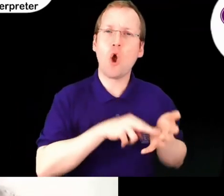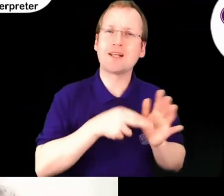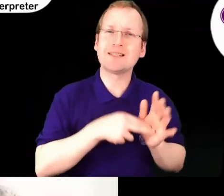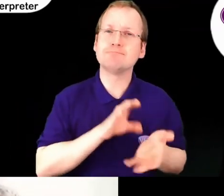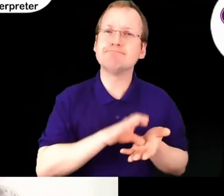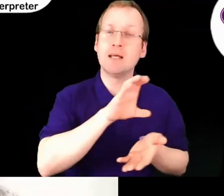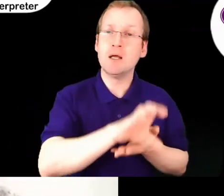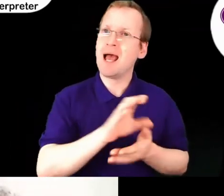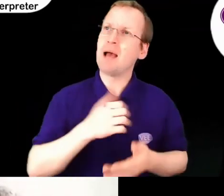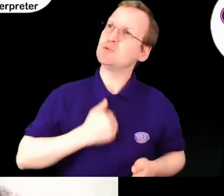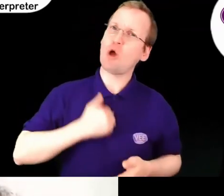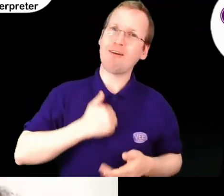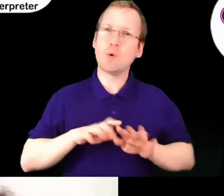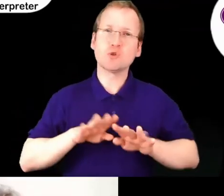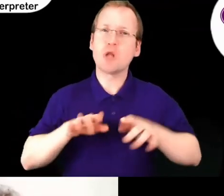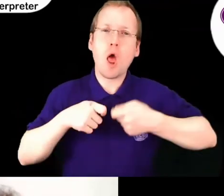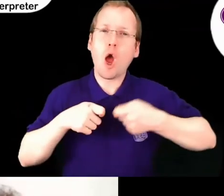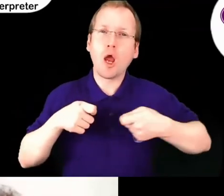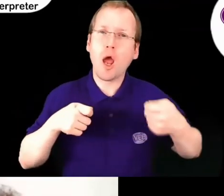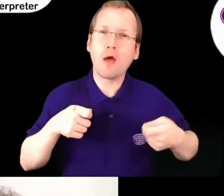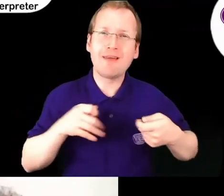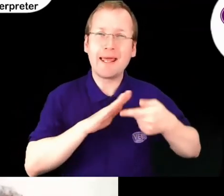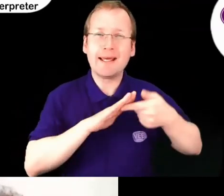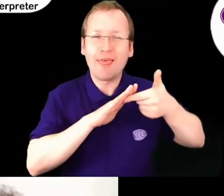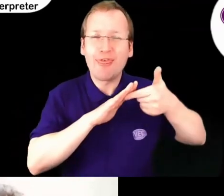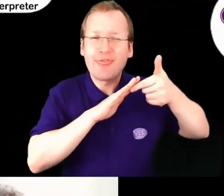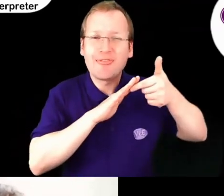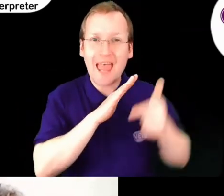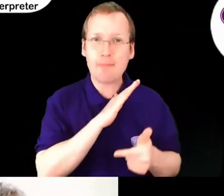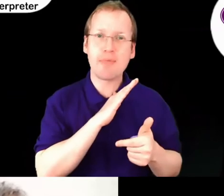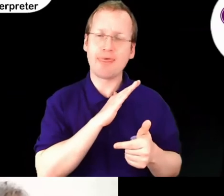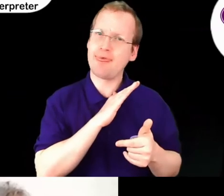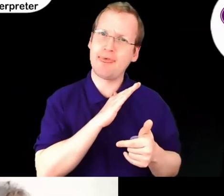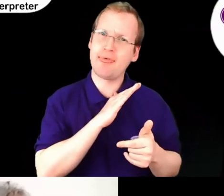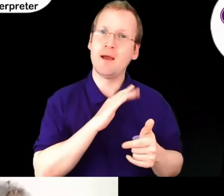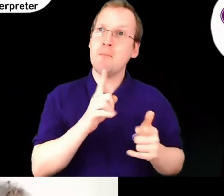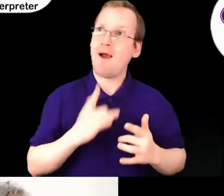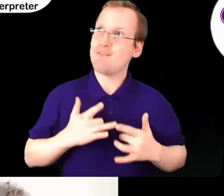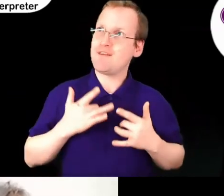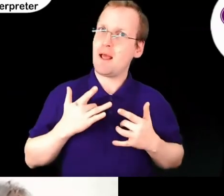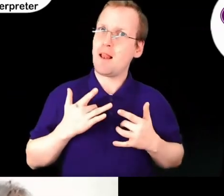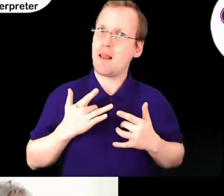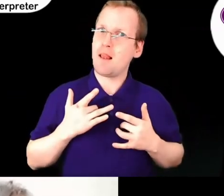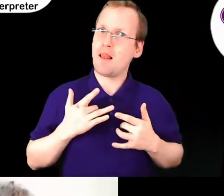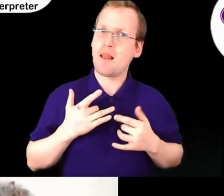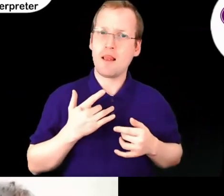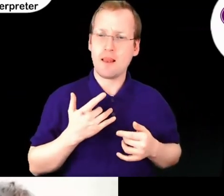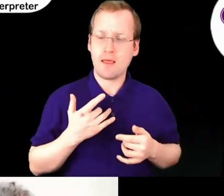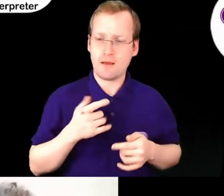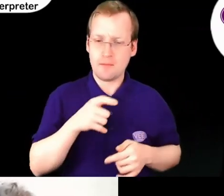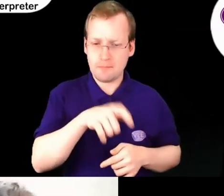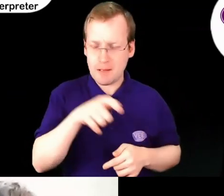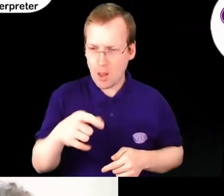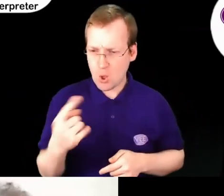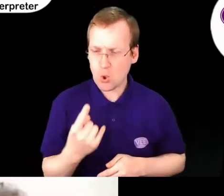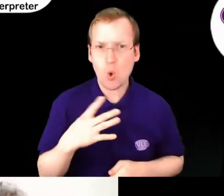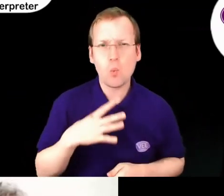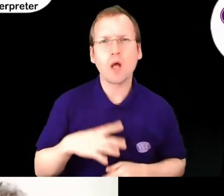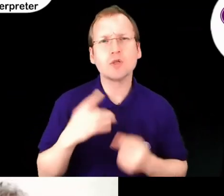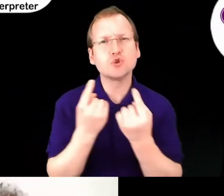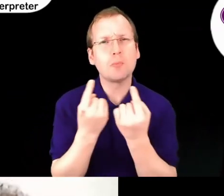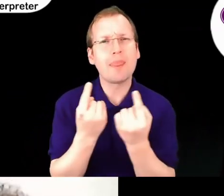mean, I'm sorry that it wasn't longer and it didn't really go into that much depth. But I think for people who want something which